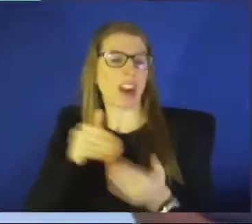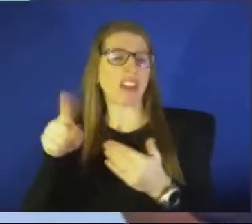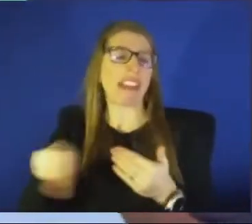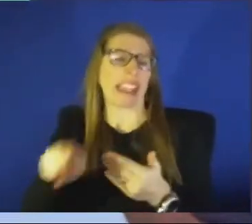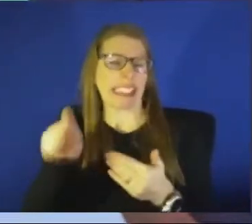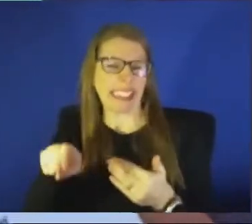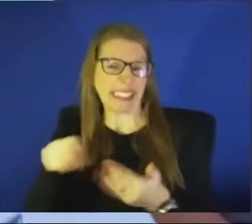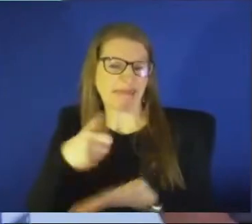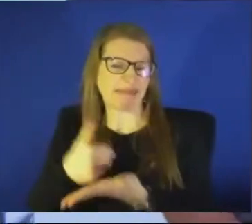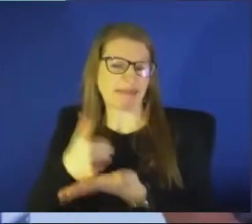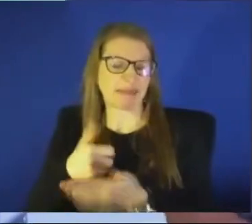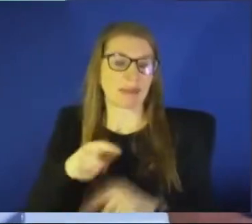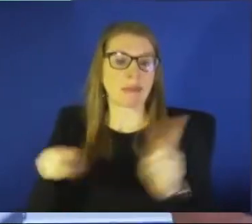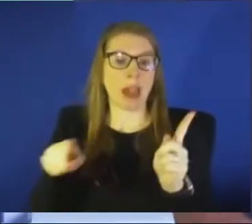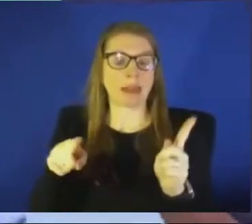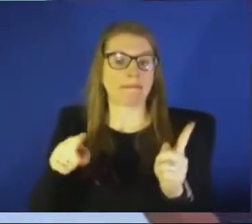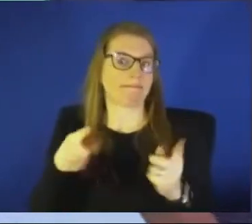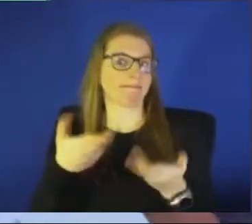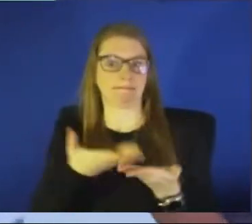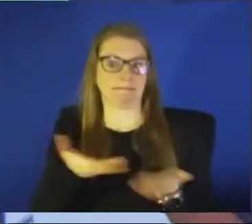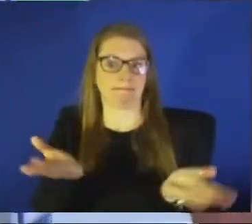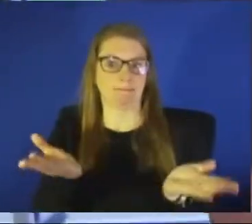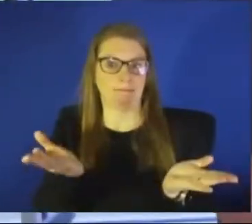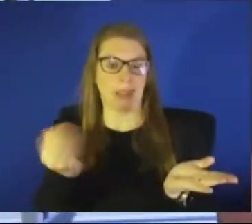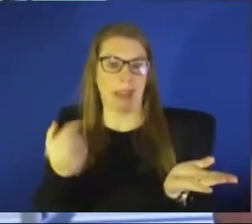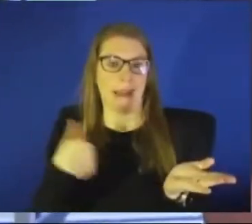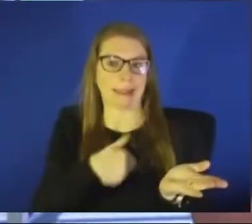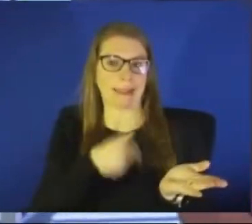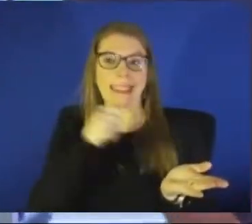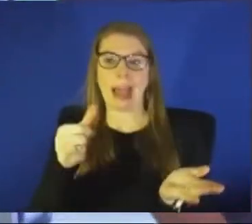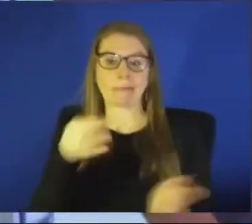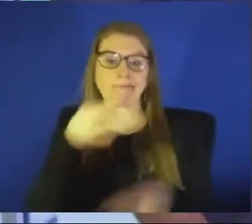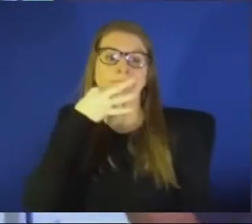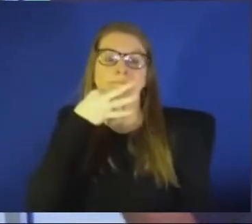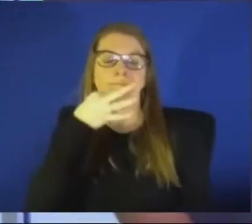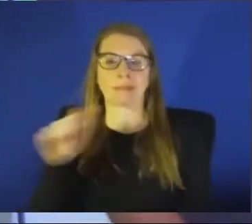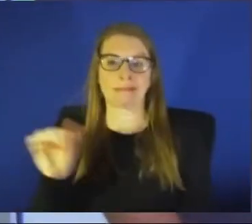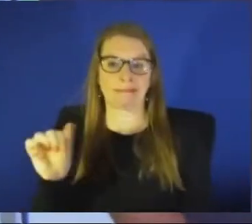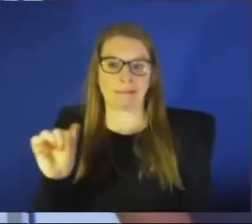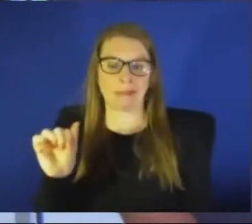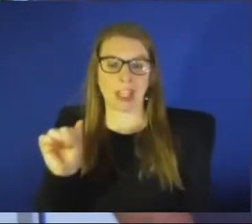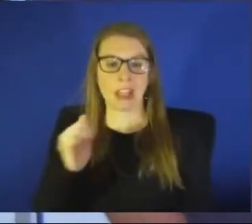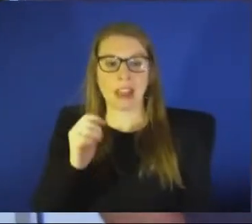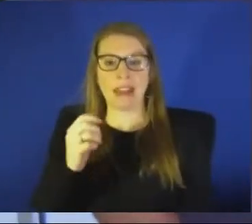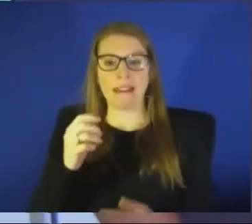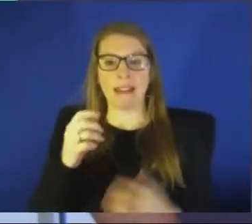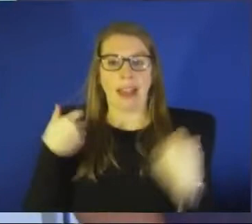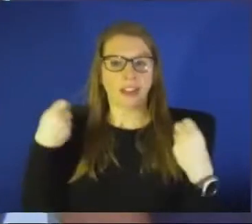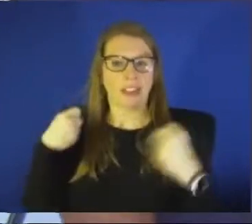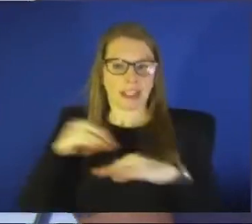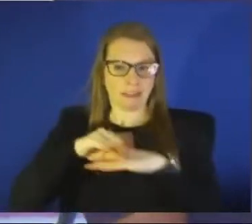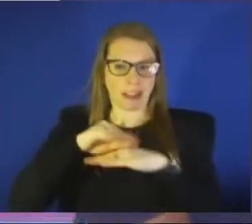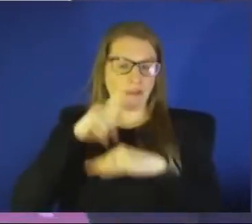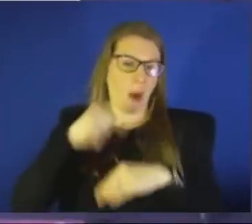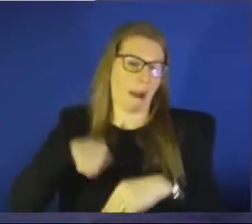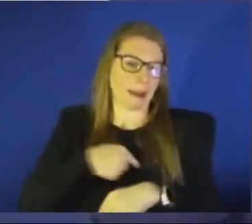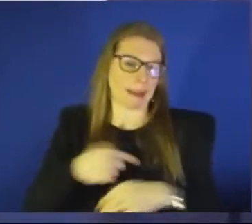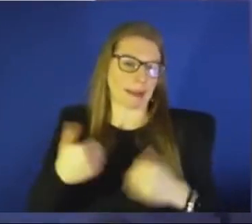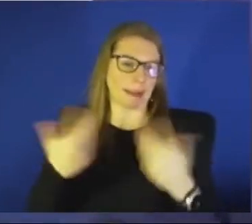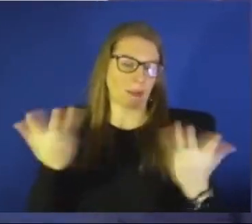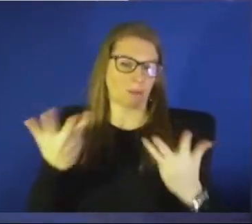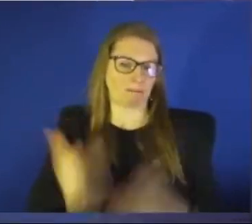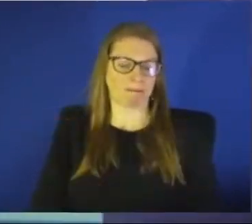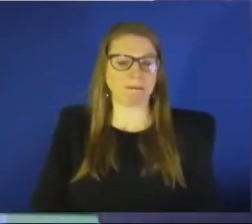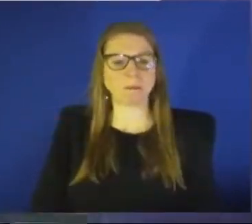what about the rest of us? Yeah. Non-pro athletes. What is some good exercise advice you have for us? Yeah, I mean, I think just getting